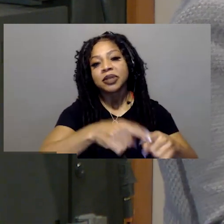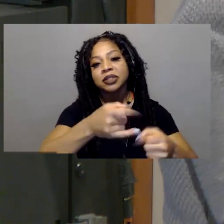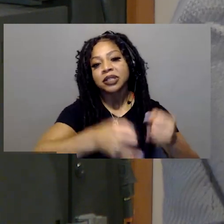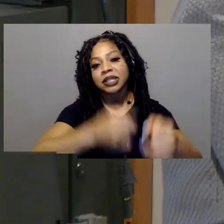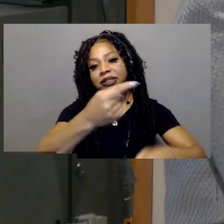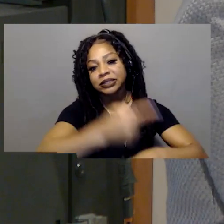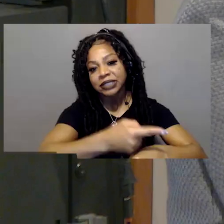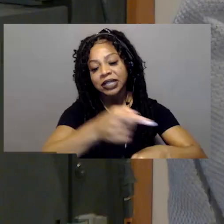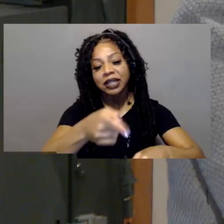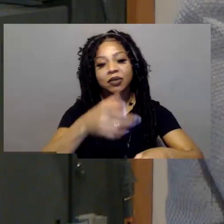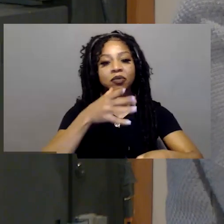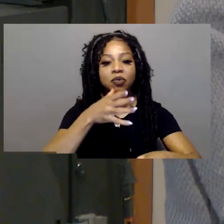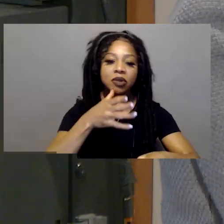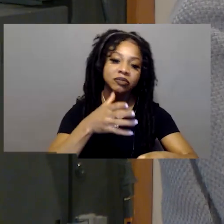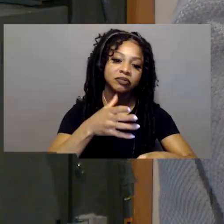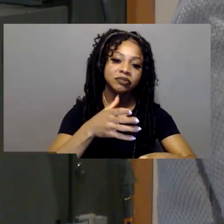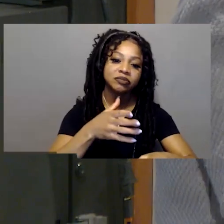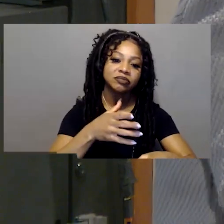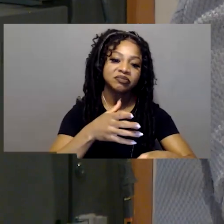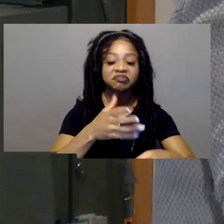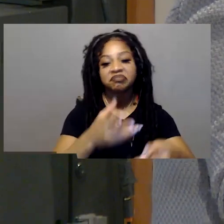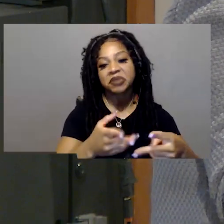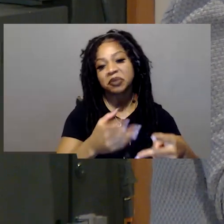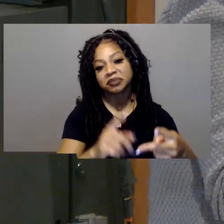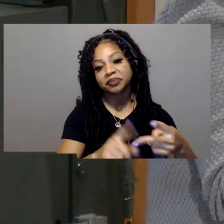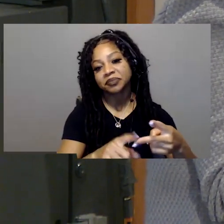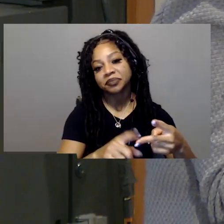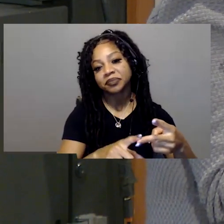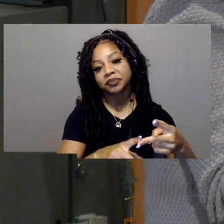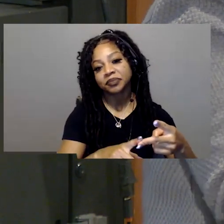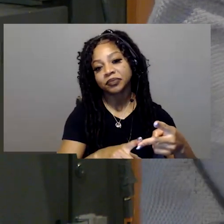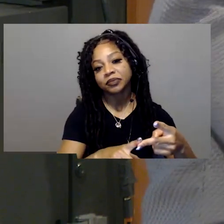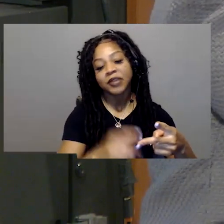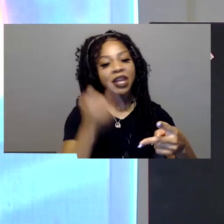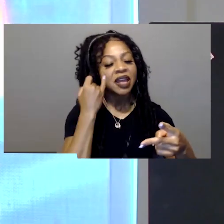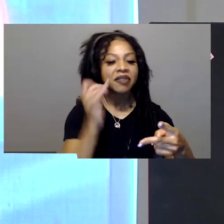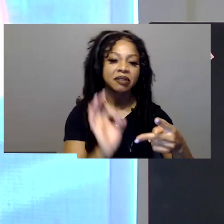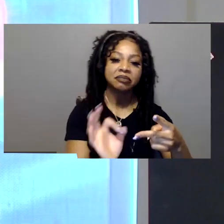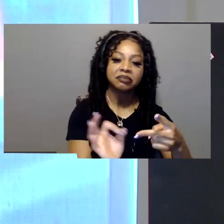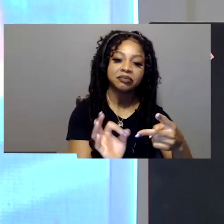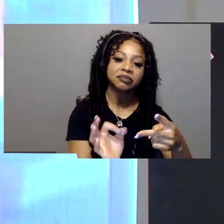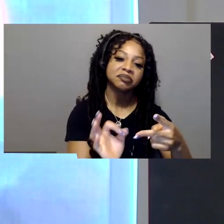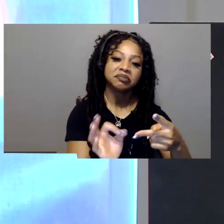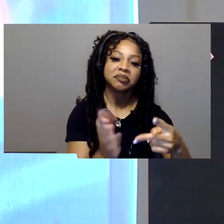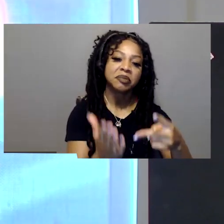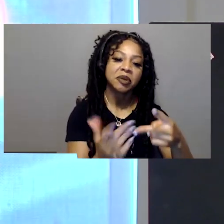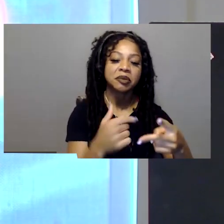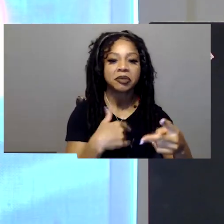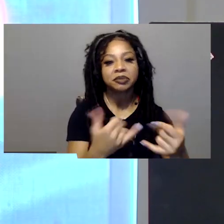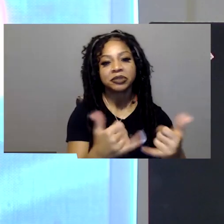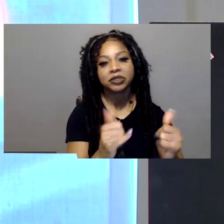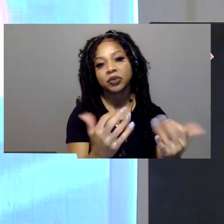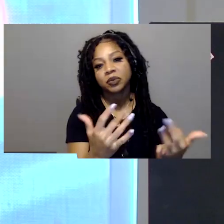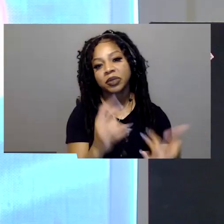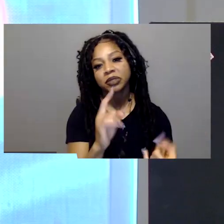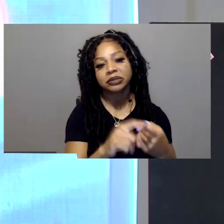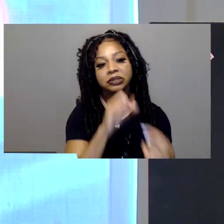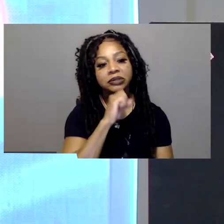going to end. Chances are my second crime's not as serious, so I'm probably still waiting till 23.